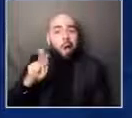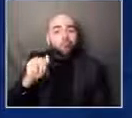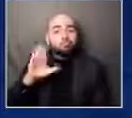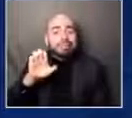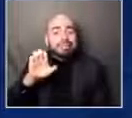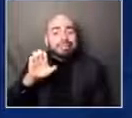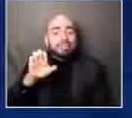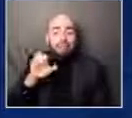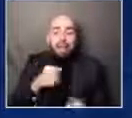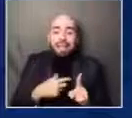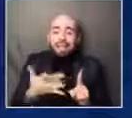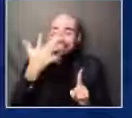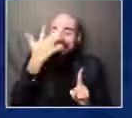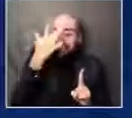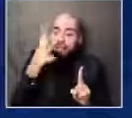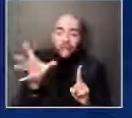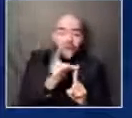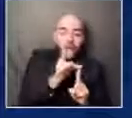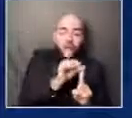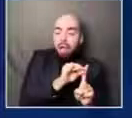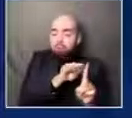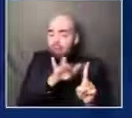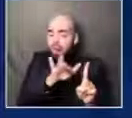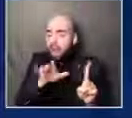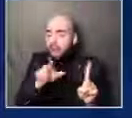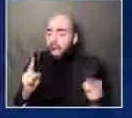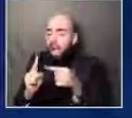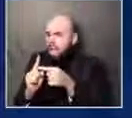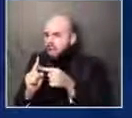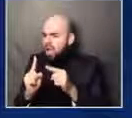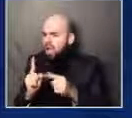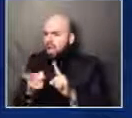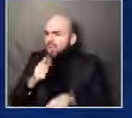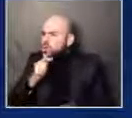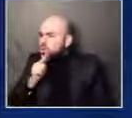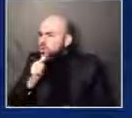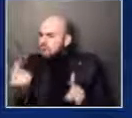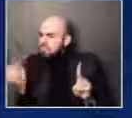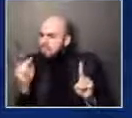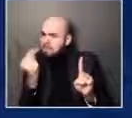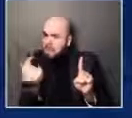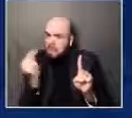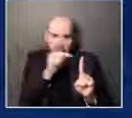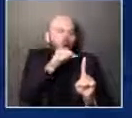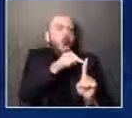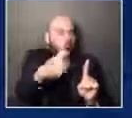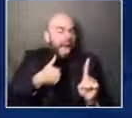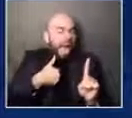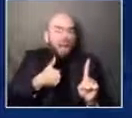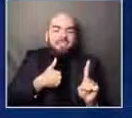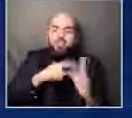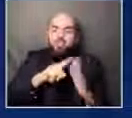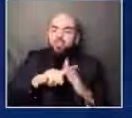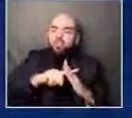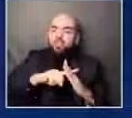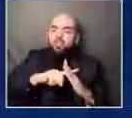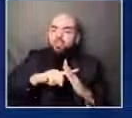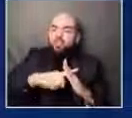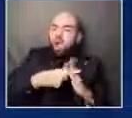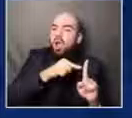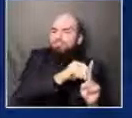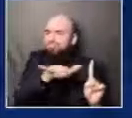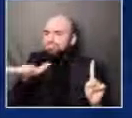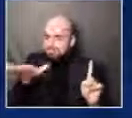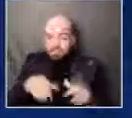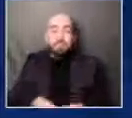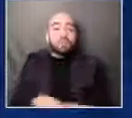we prioritize getting vaccines first to the most at-risk populations. Developing clear and detailed guidance,